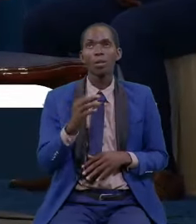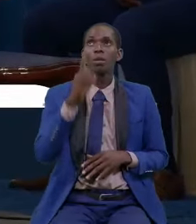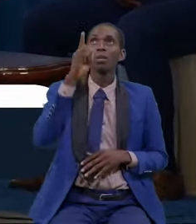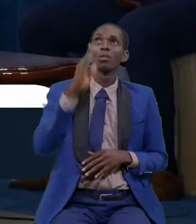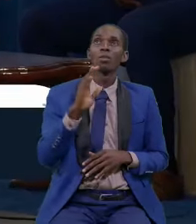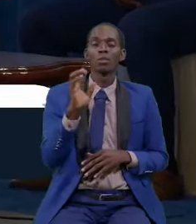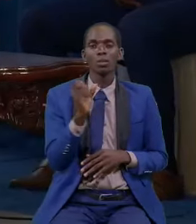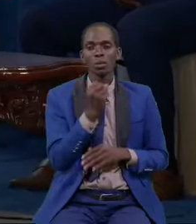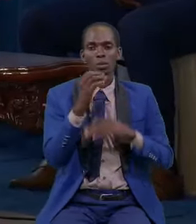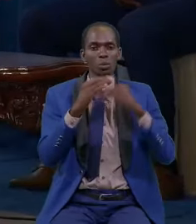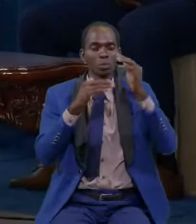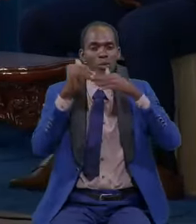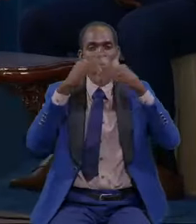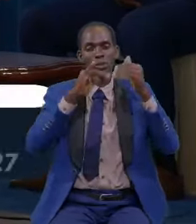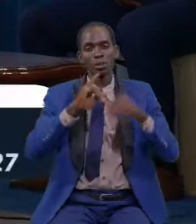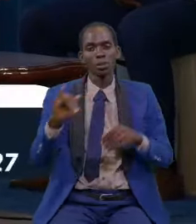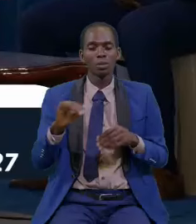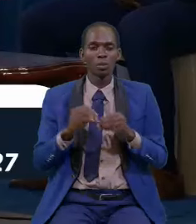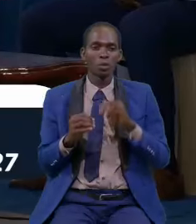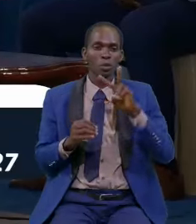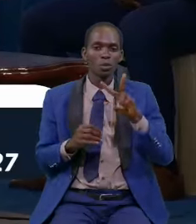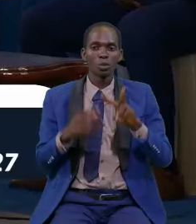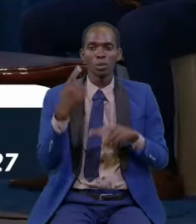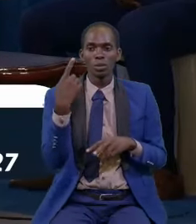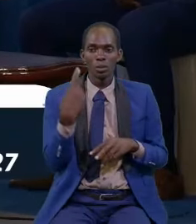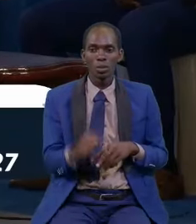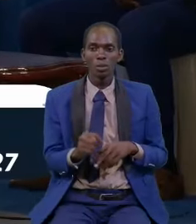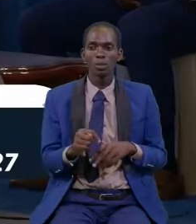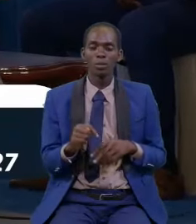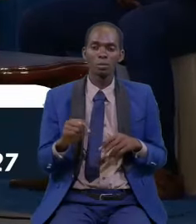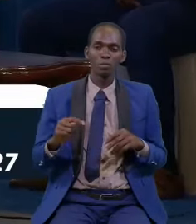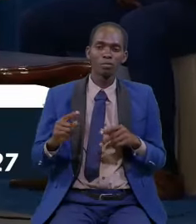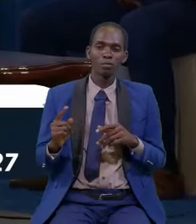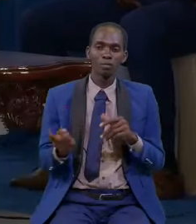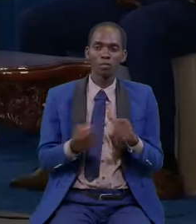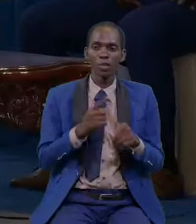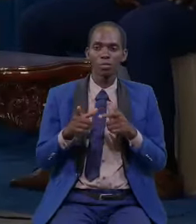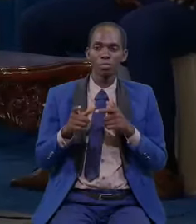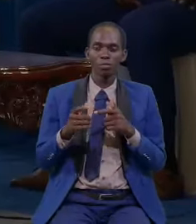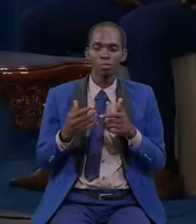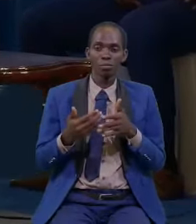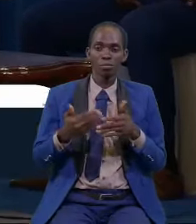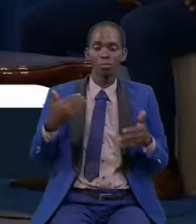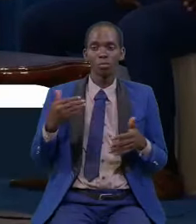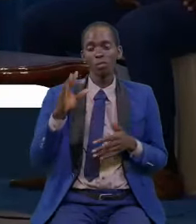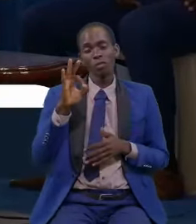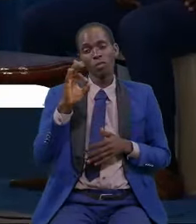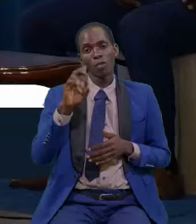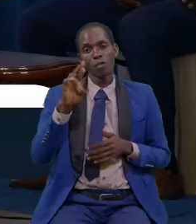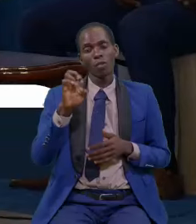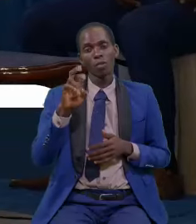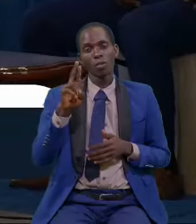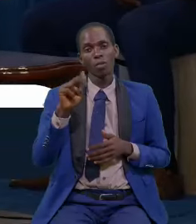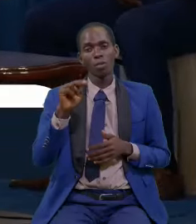two, the forerunner of all believers. Number three, the faithful and